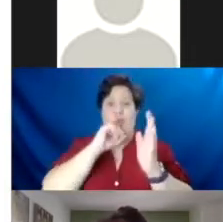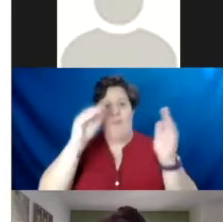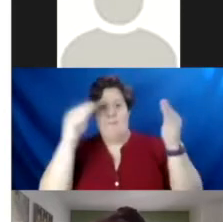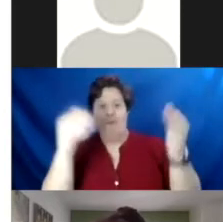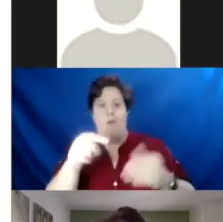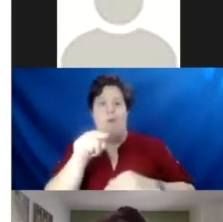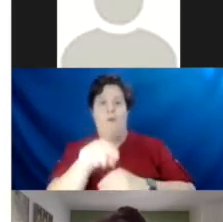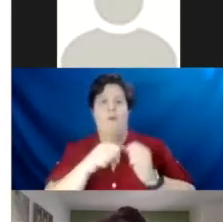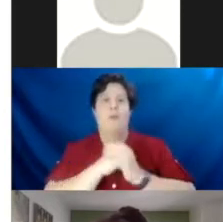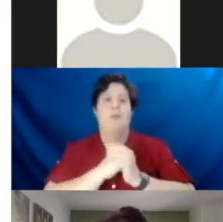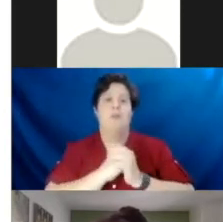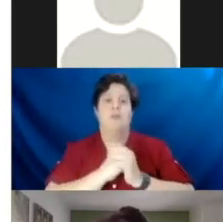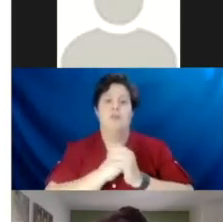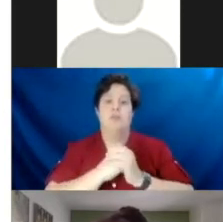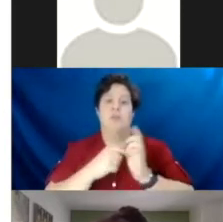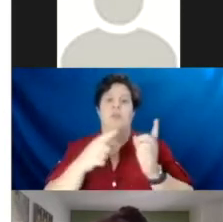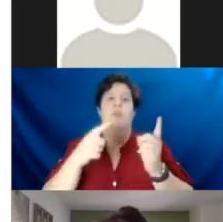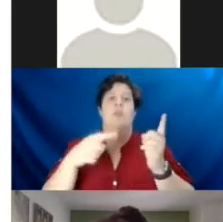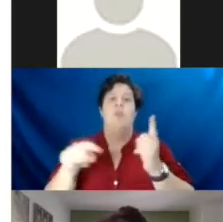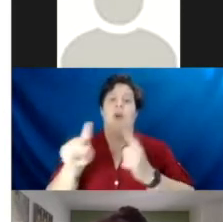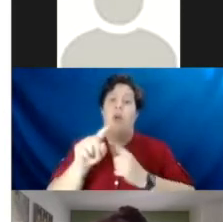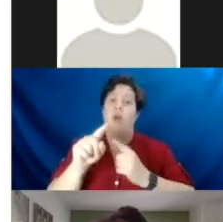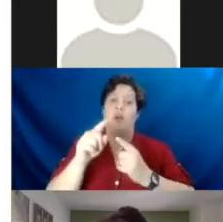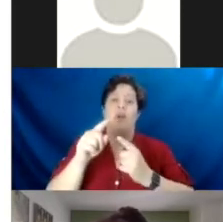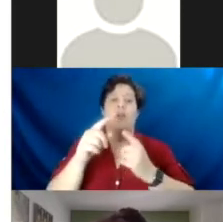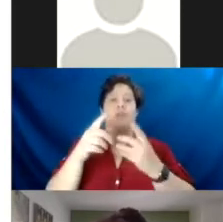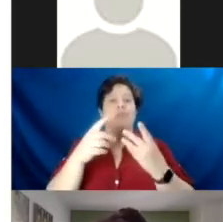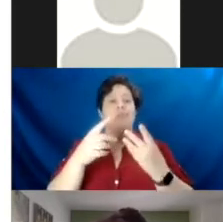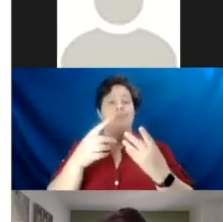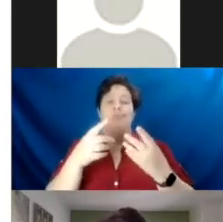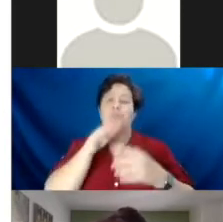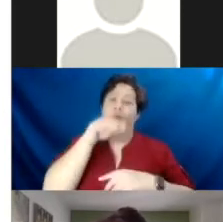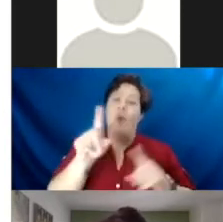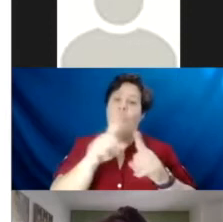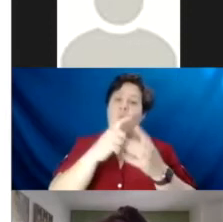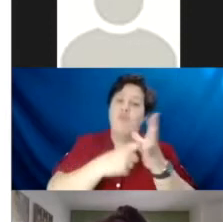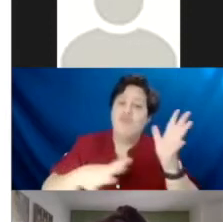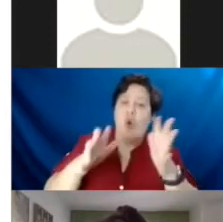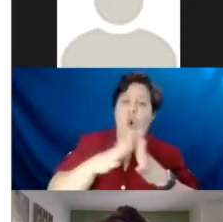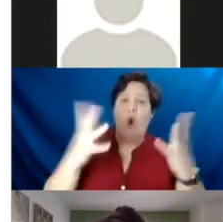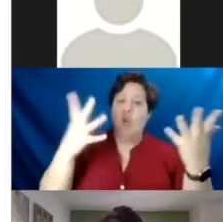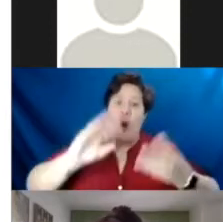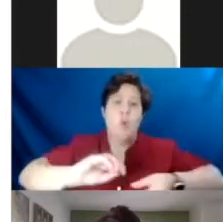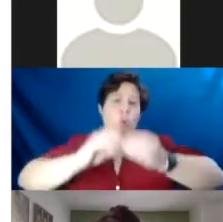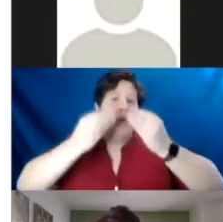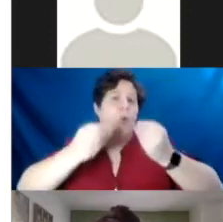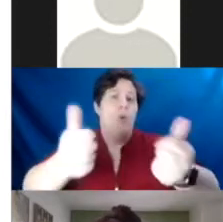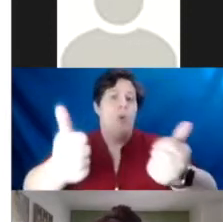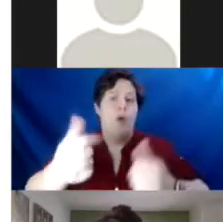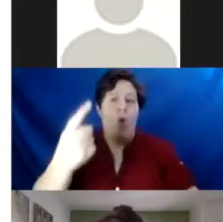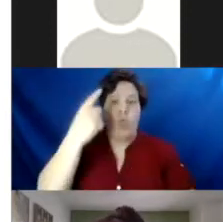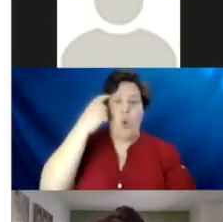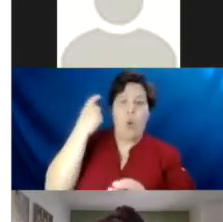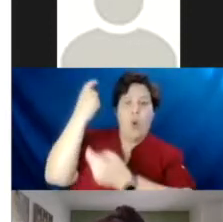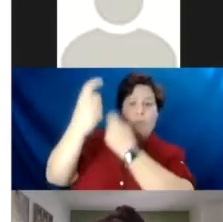our personality, the tone is raw, not manicured, and hopefully thought-provoking and challenging, from a call to action